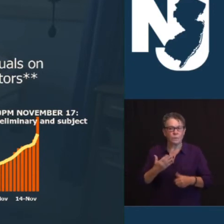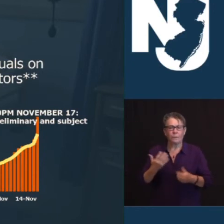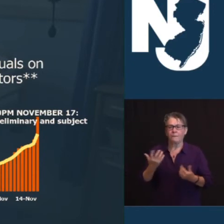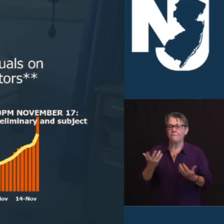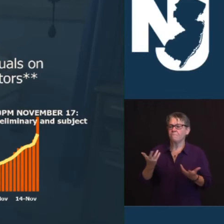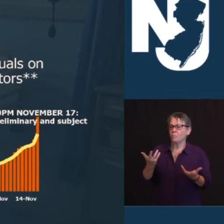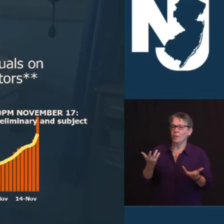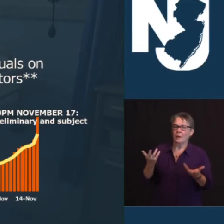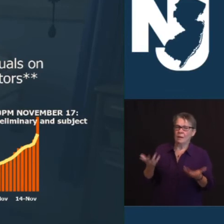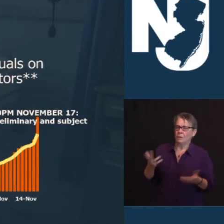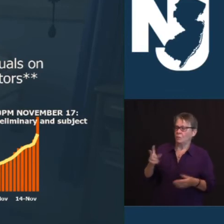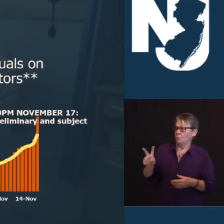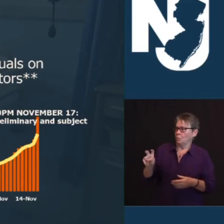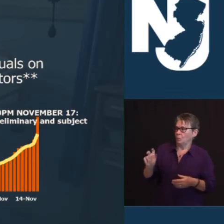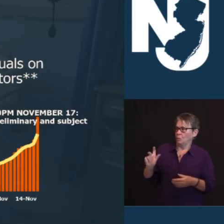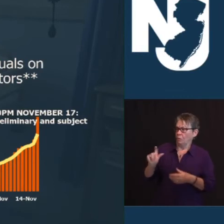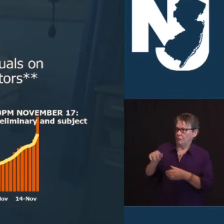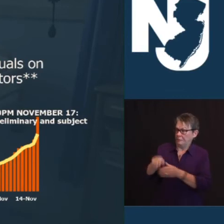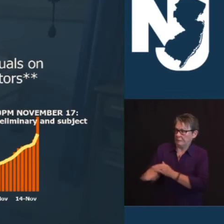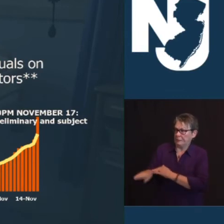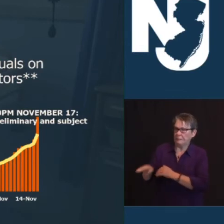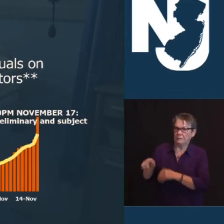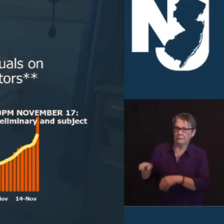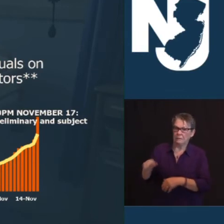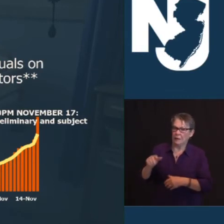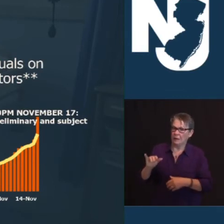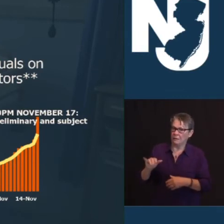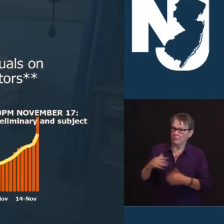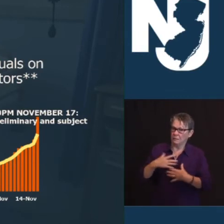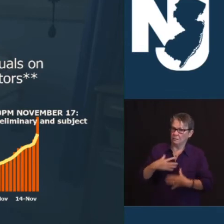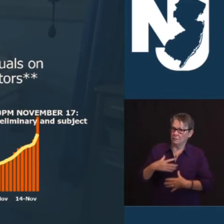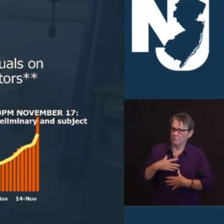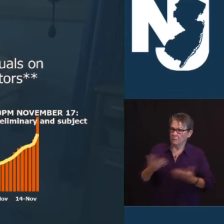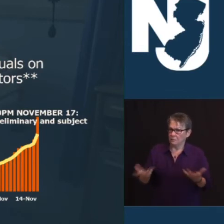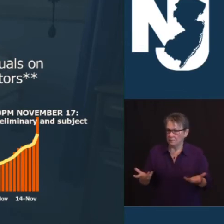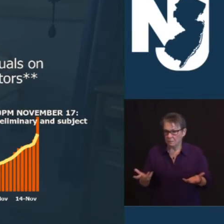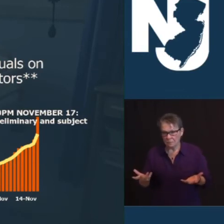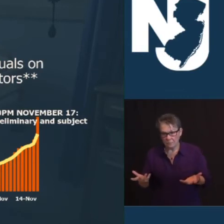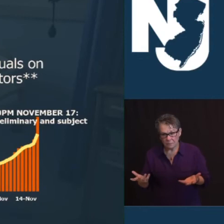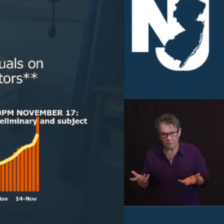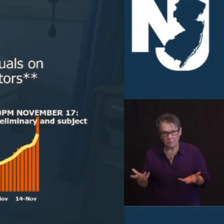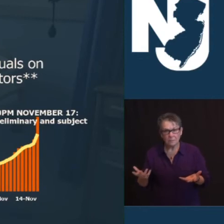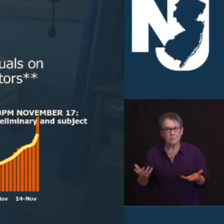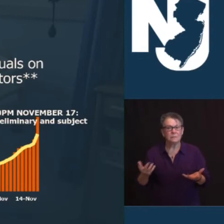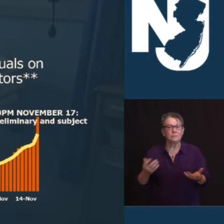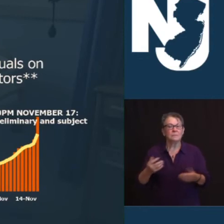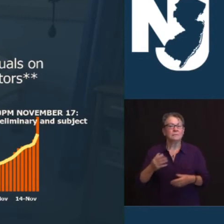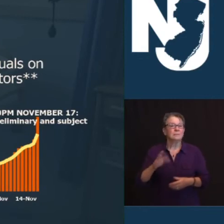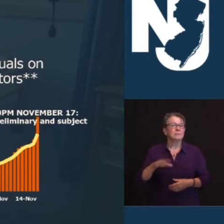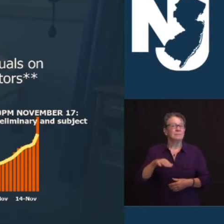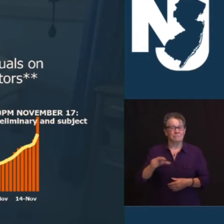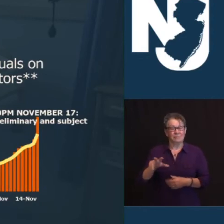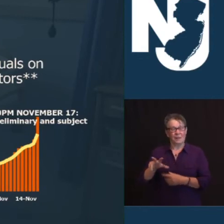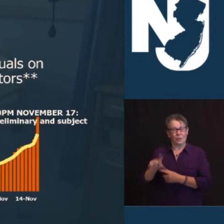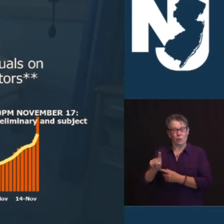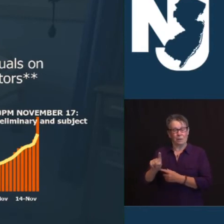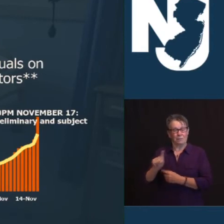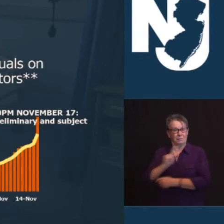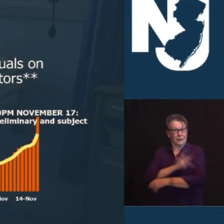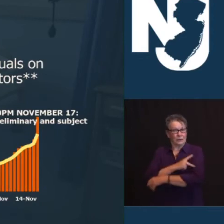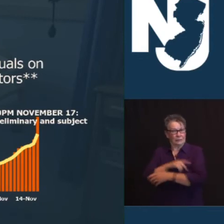numbers of the deceased, but 31 patients died in our hospitals yesterday, again, subject to